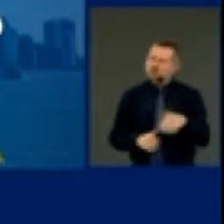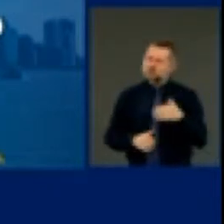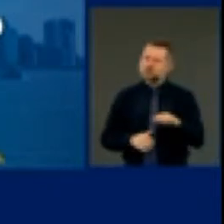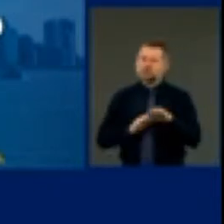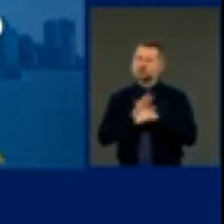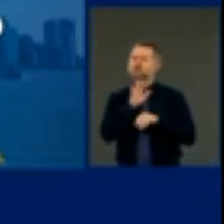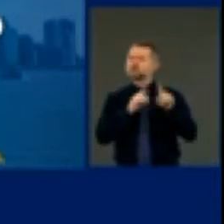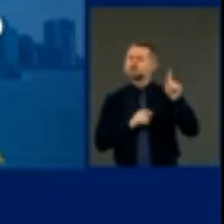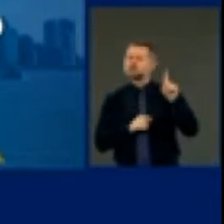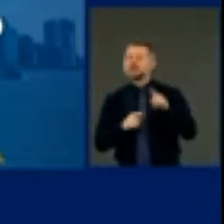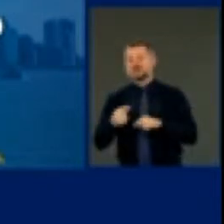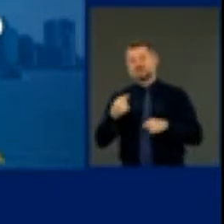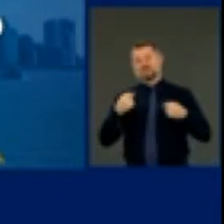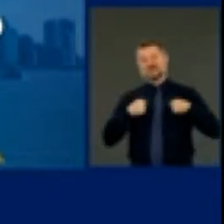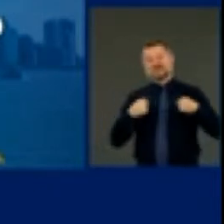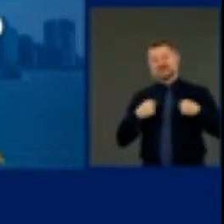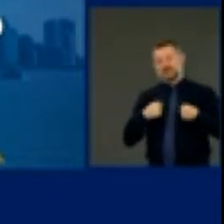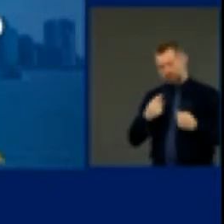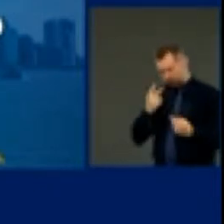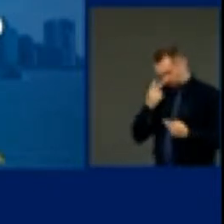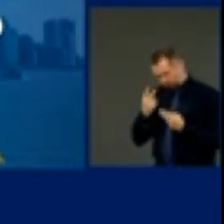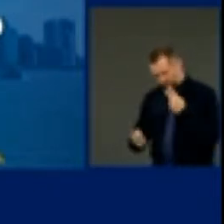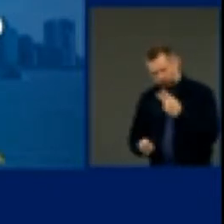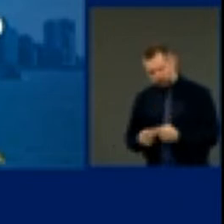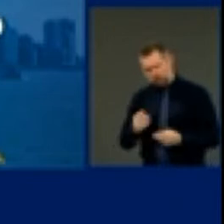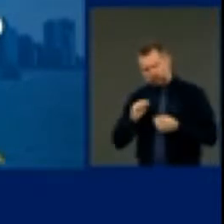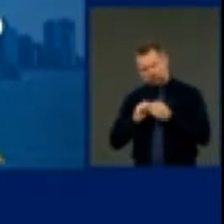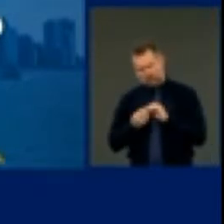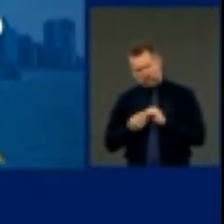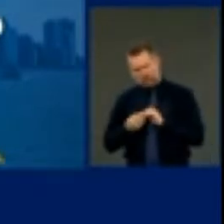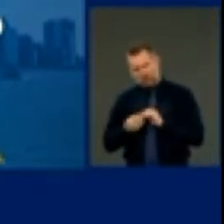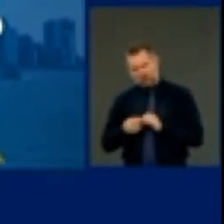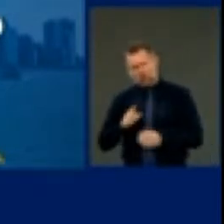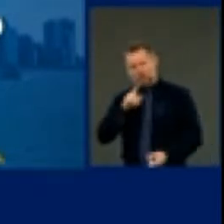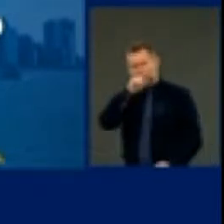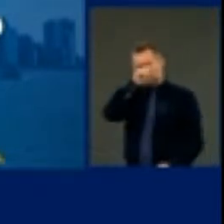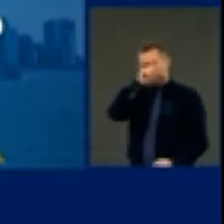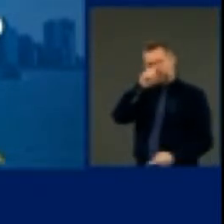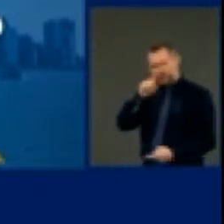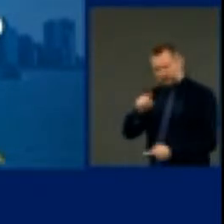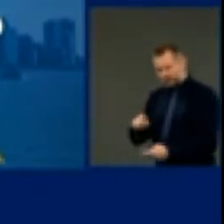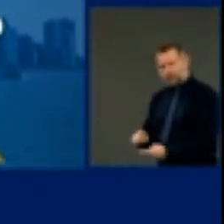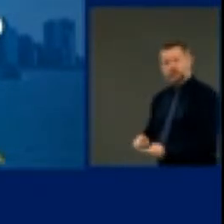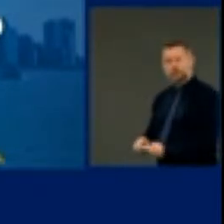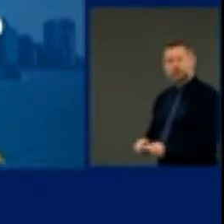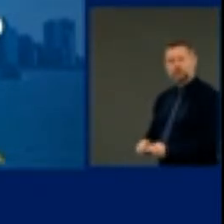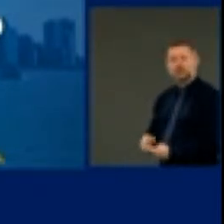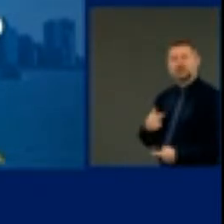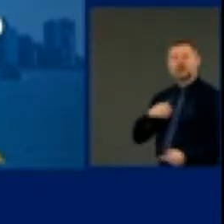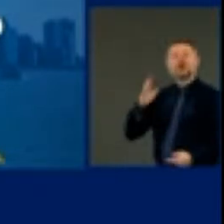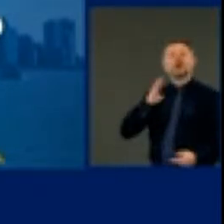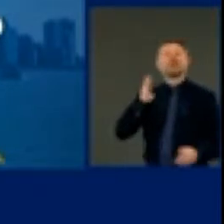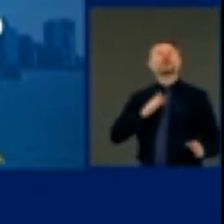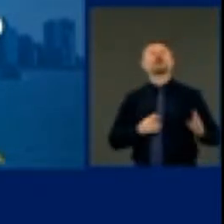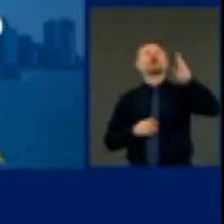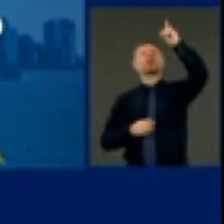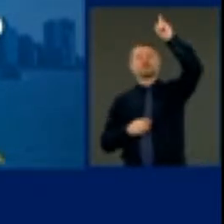For me, seeing those numbers back down, meaning we went up, we came